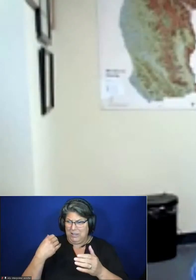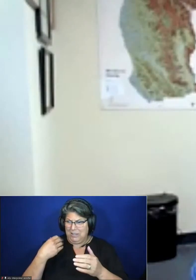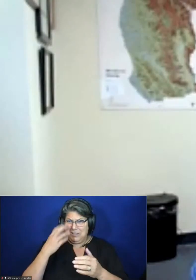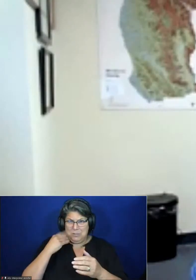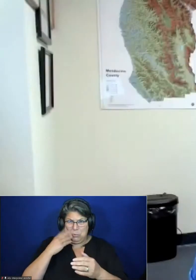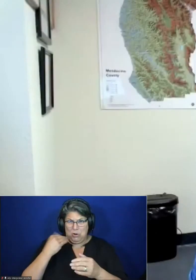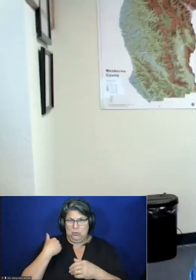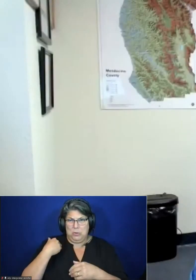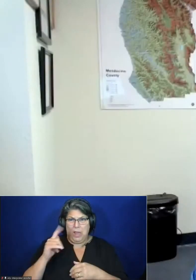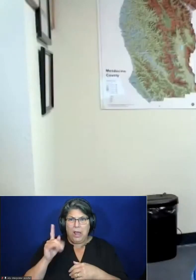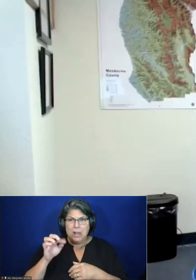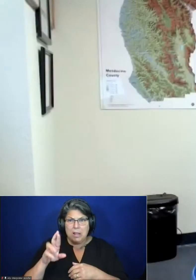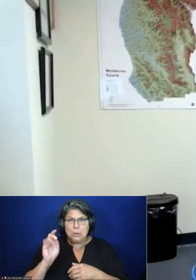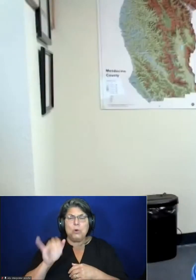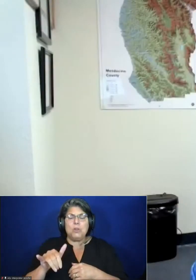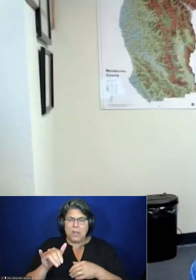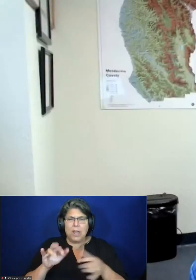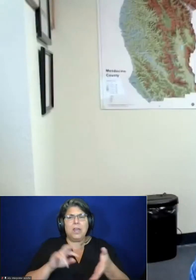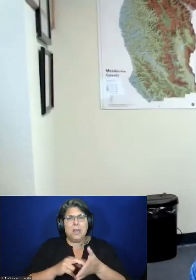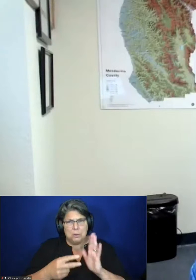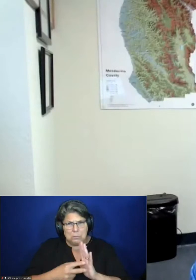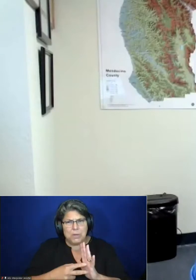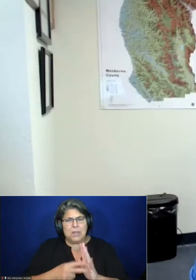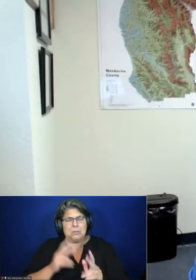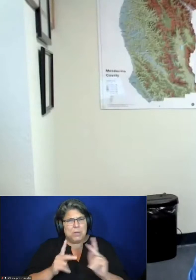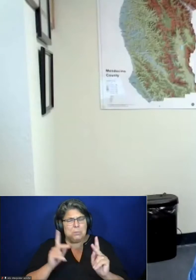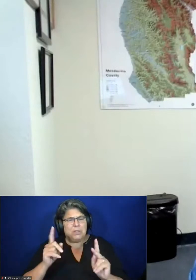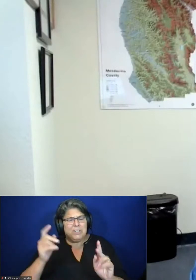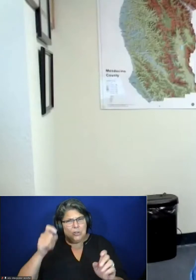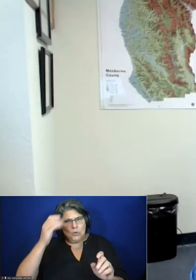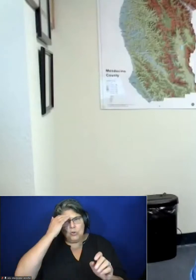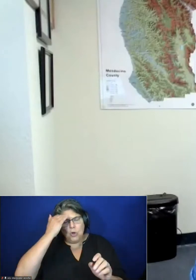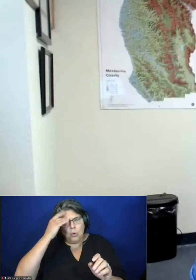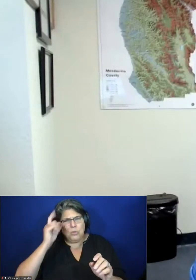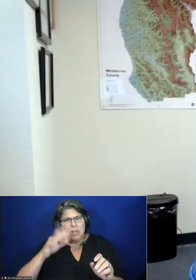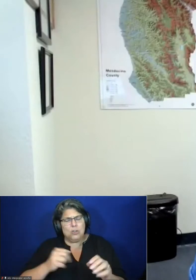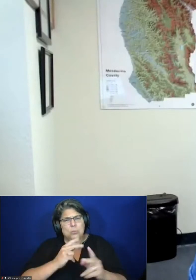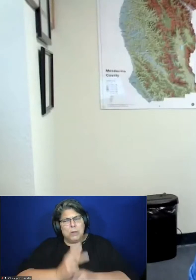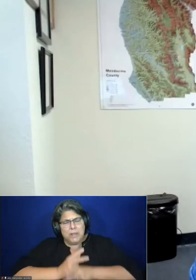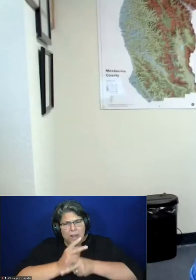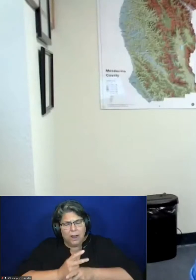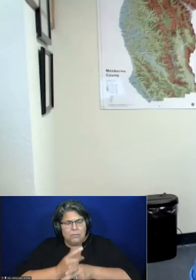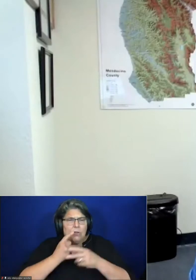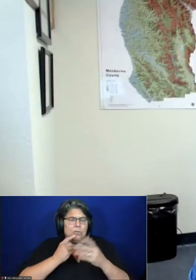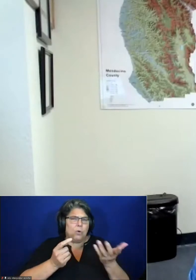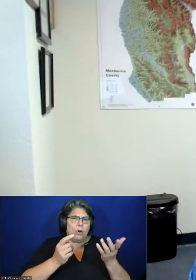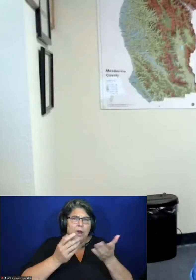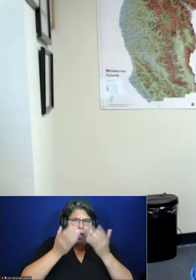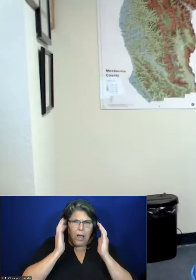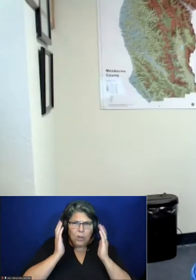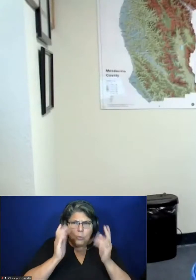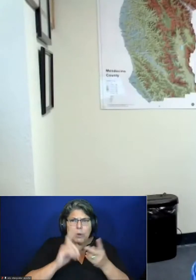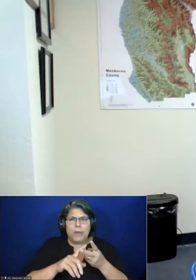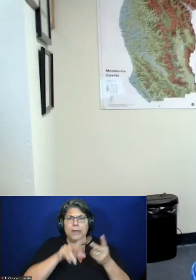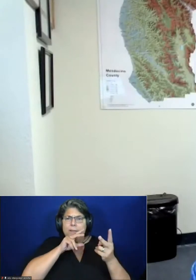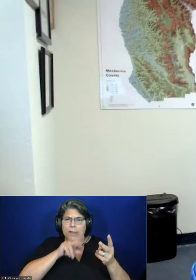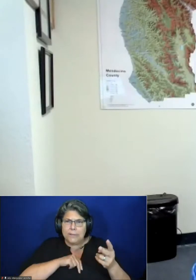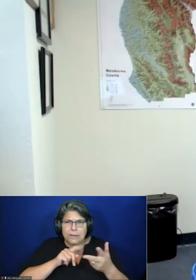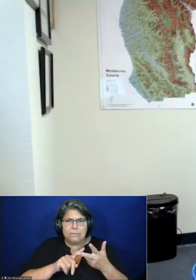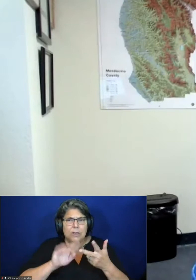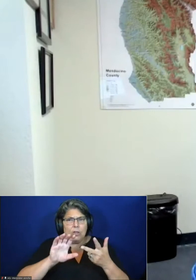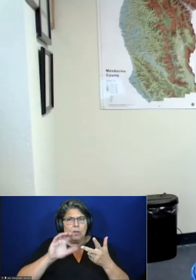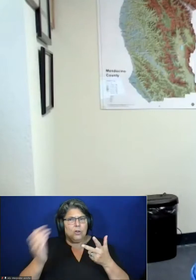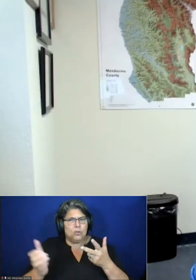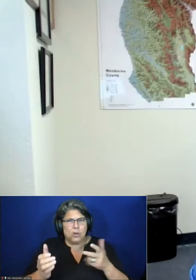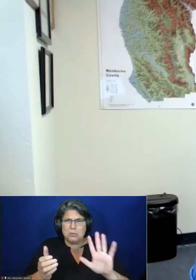to plan carefully for Halloween, Thanksgiving, and Christmas, New Year's, which caused a terrible surge last winter we do not